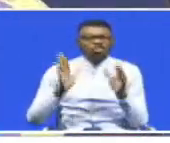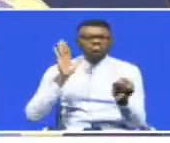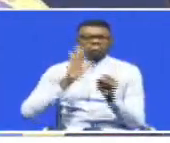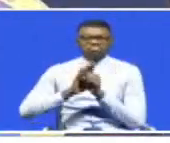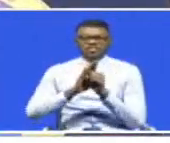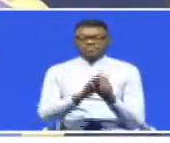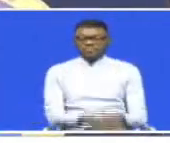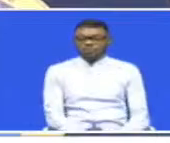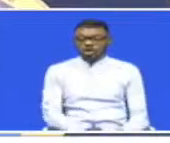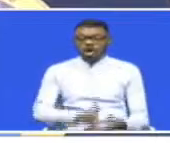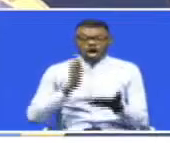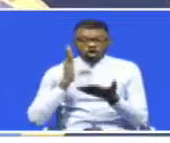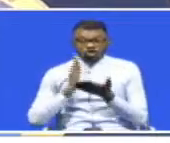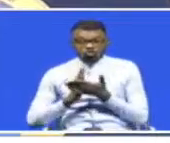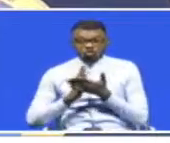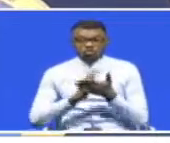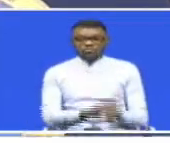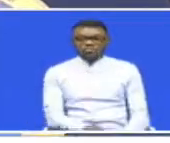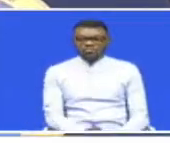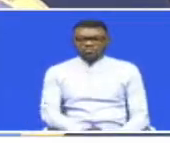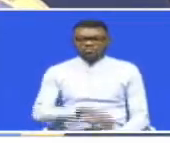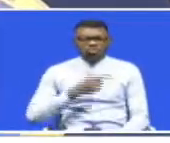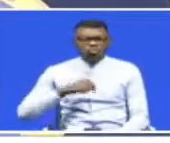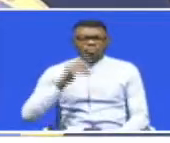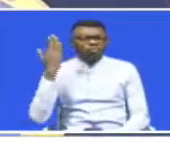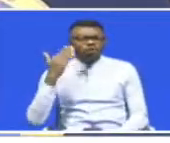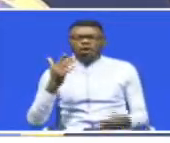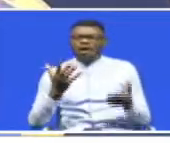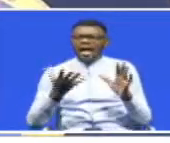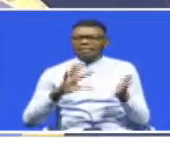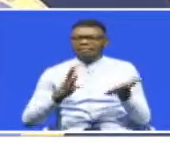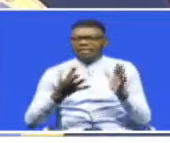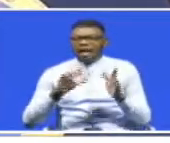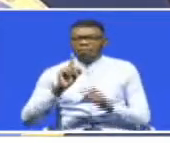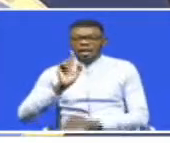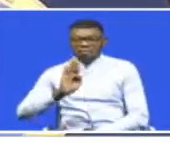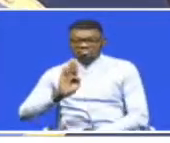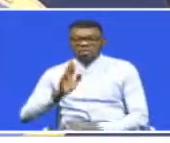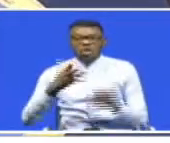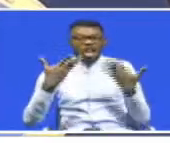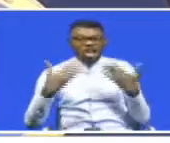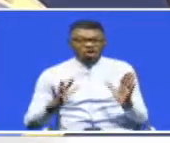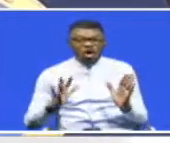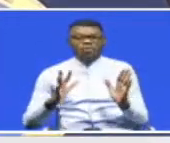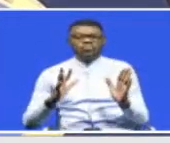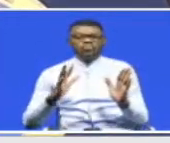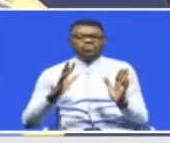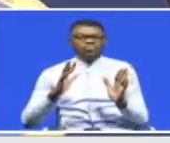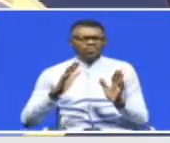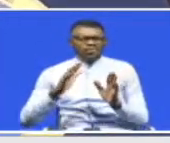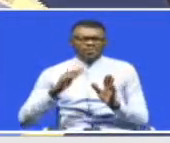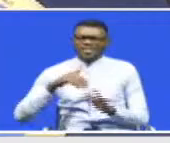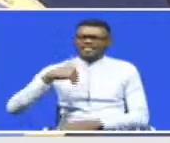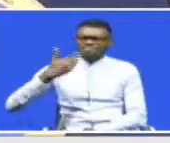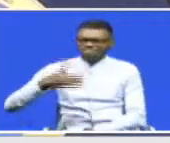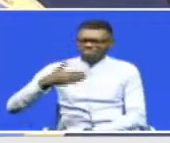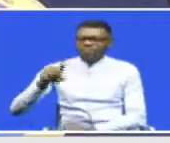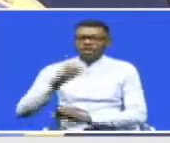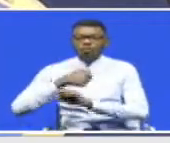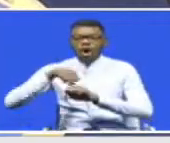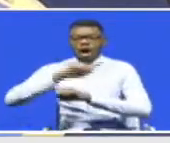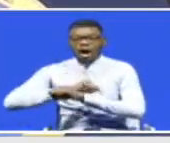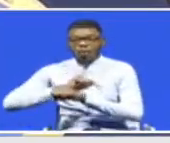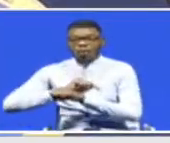is a fact that we were losing close to 1 billion shillings every working hour for